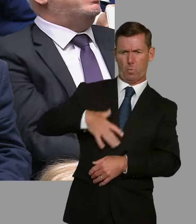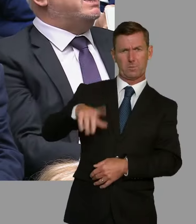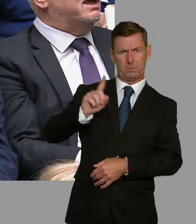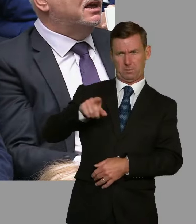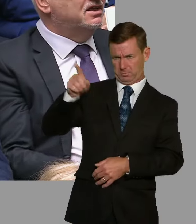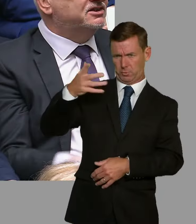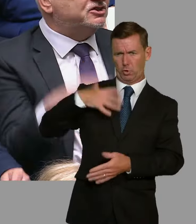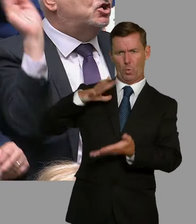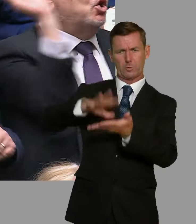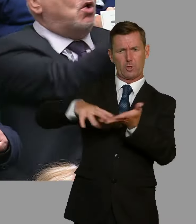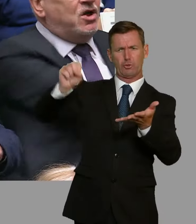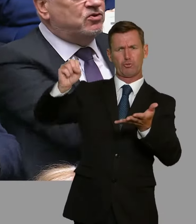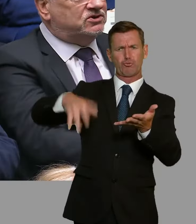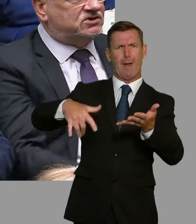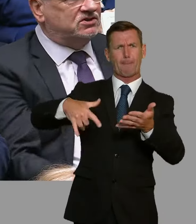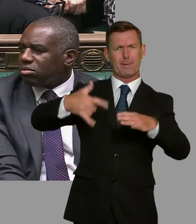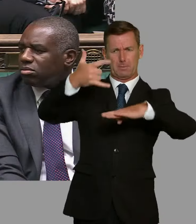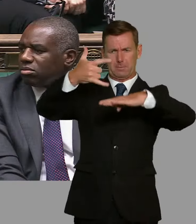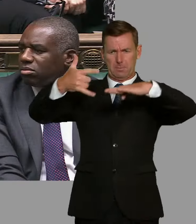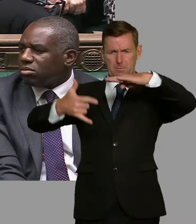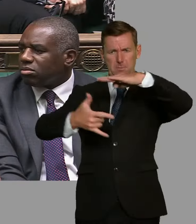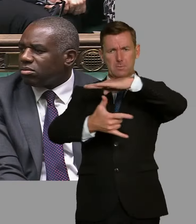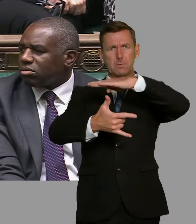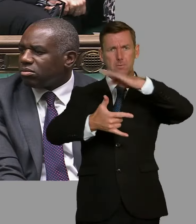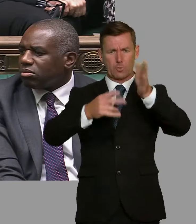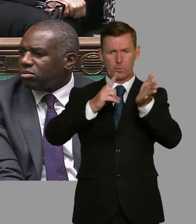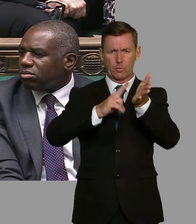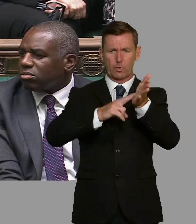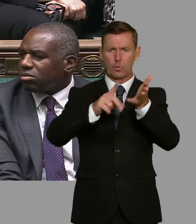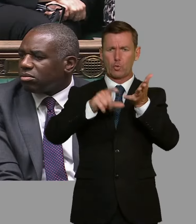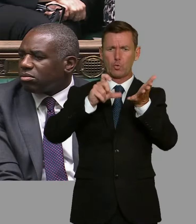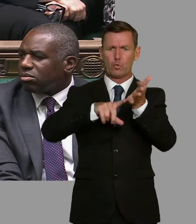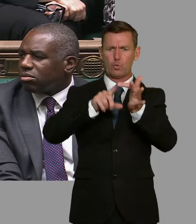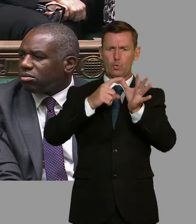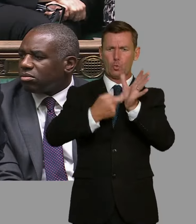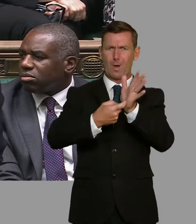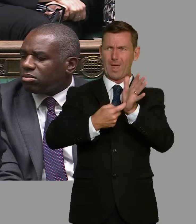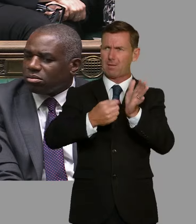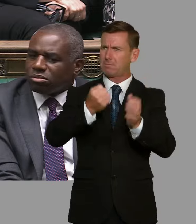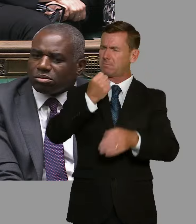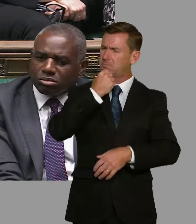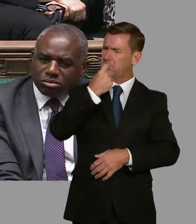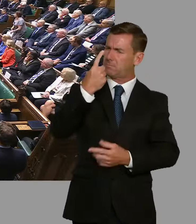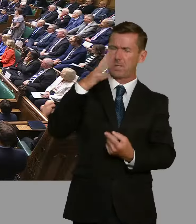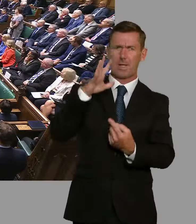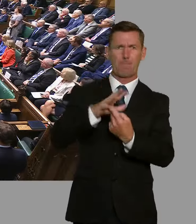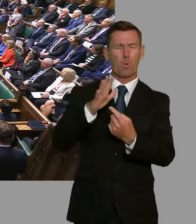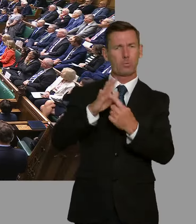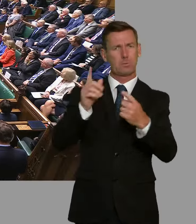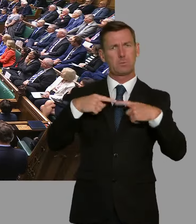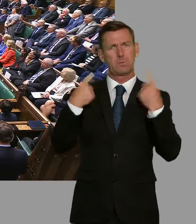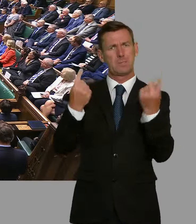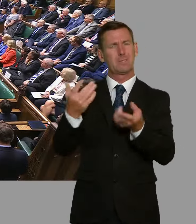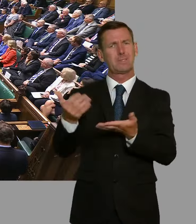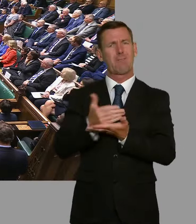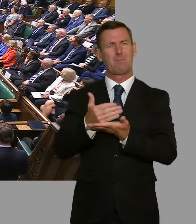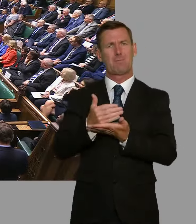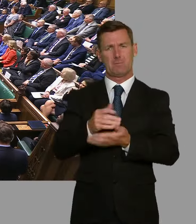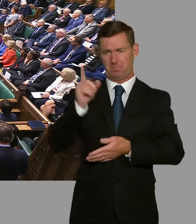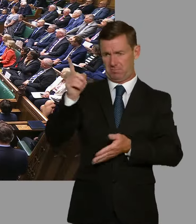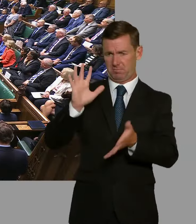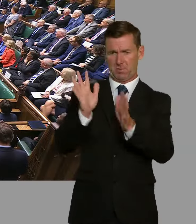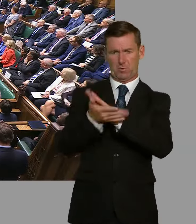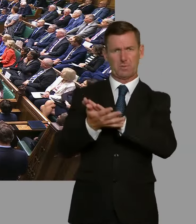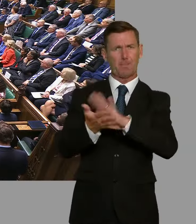important capability that we have to keep the UK safe, harming the industry and harming the country. Thank you very